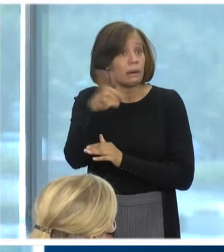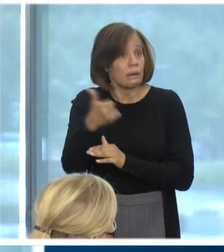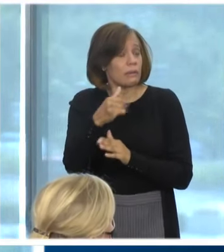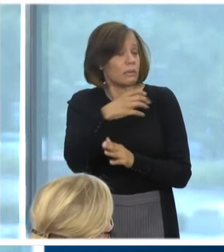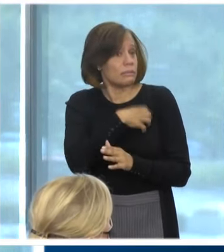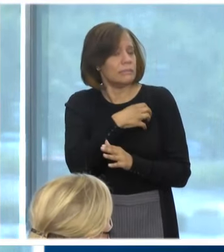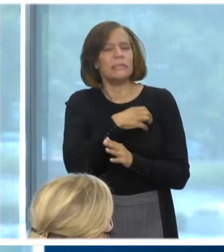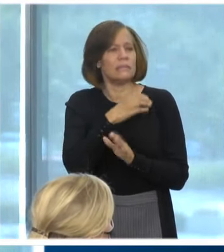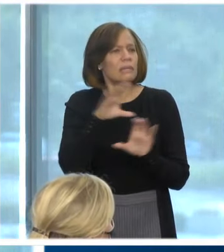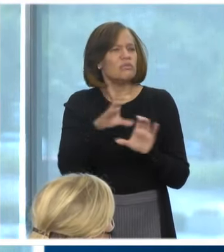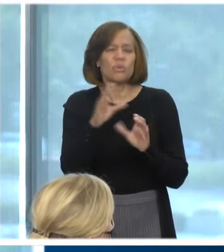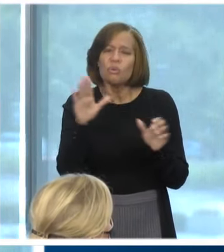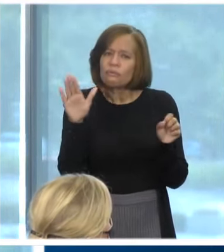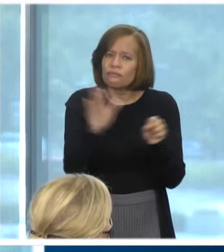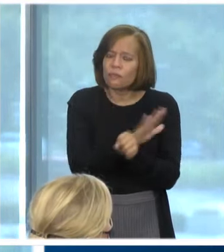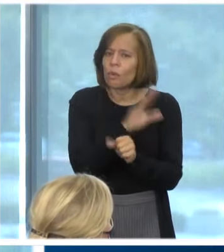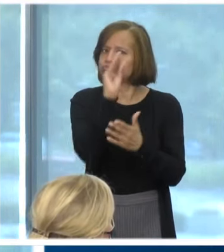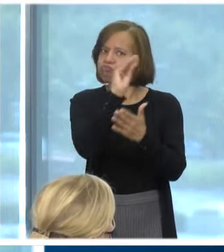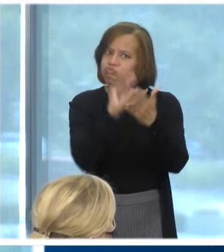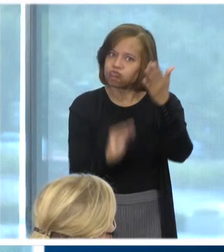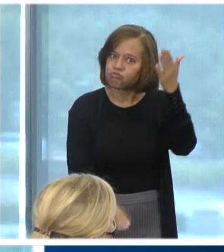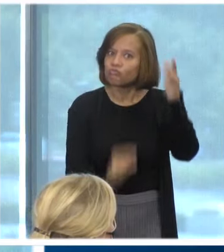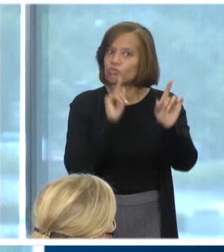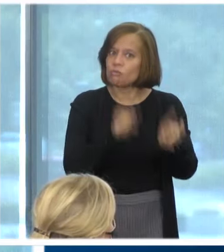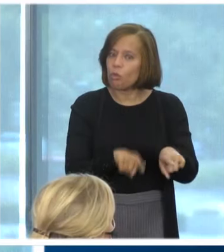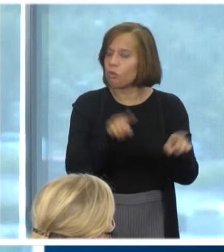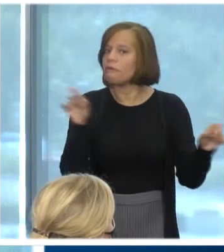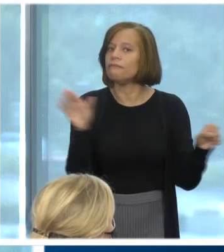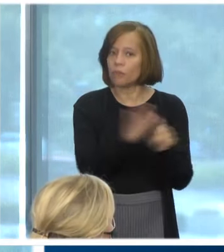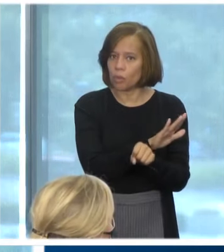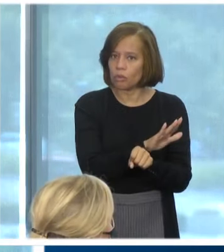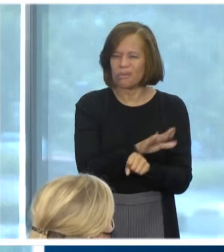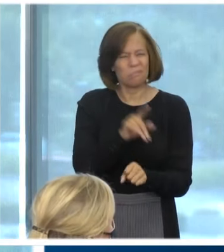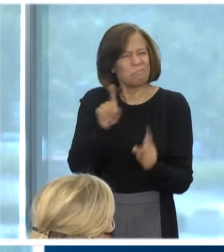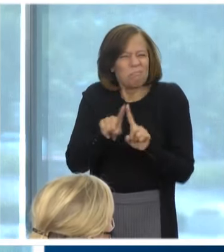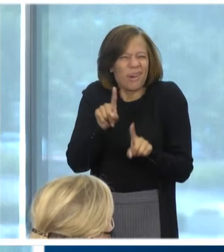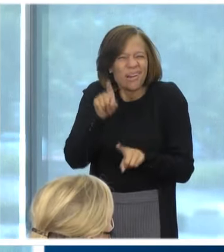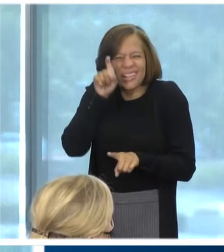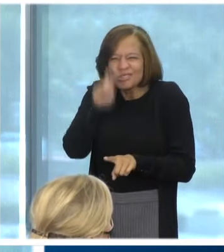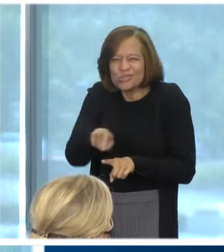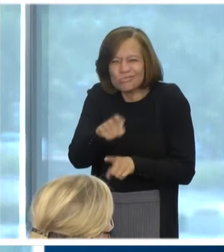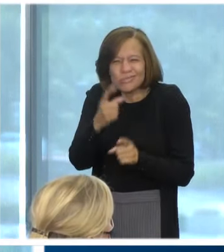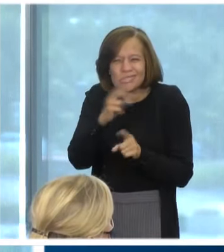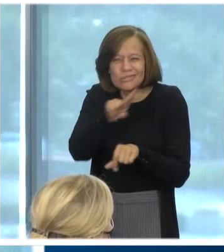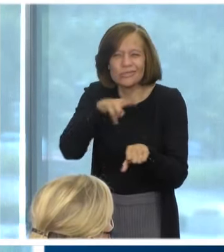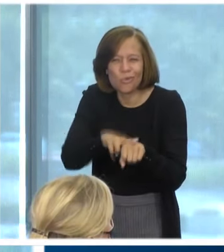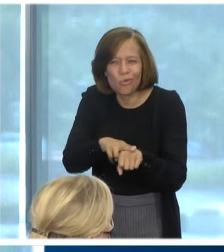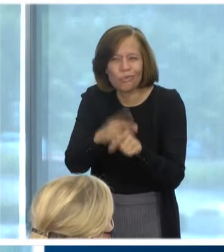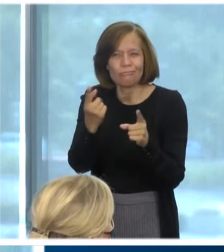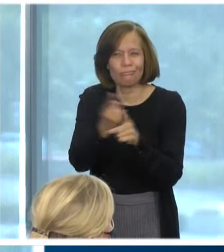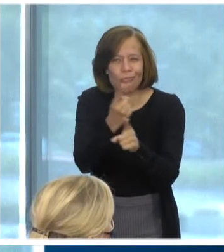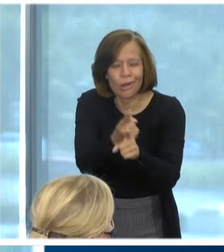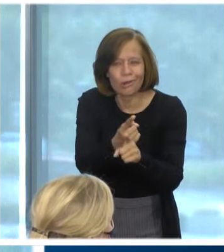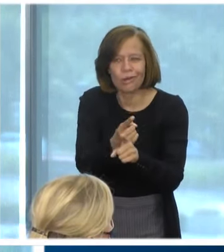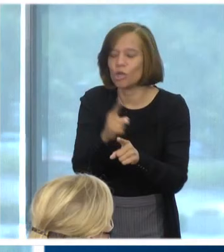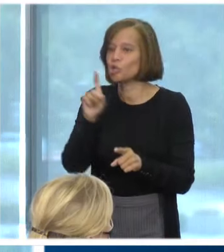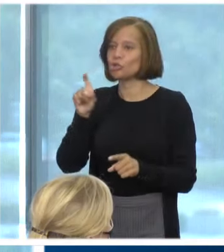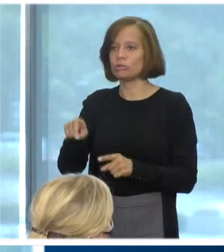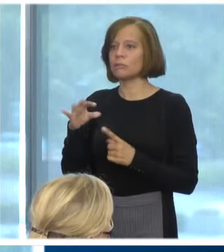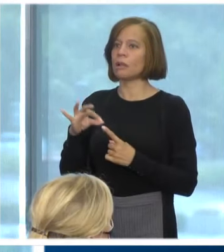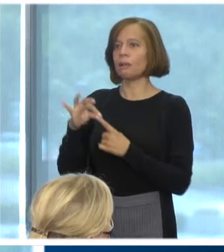reports. I commend them, but this should be the norm, not the exception, to build trust within